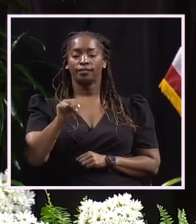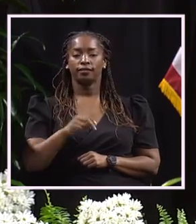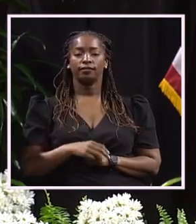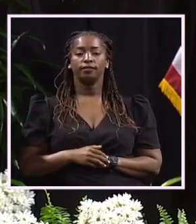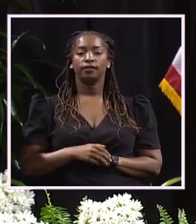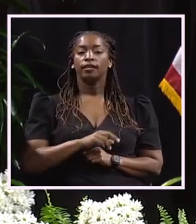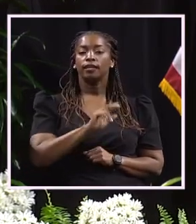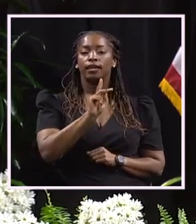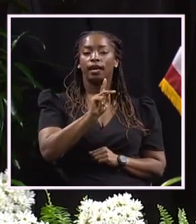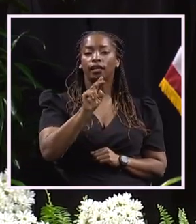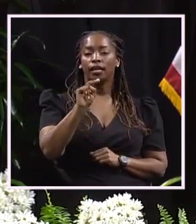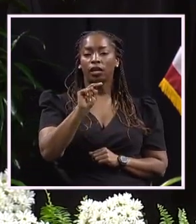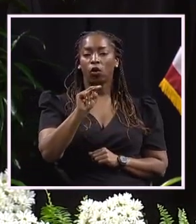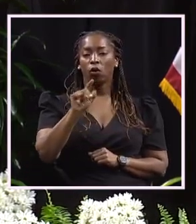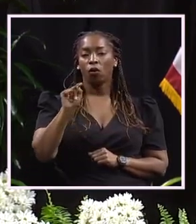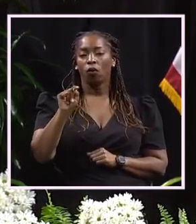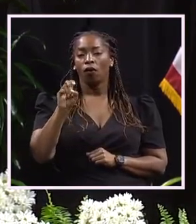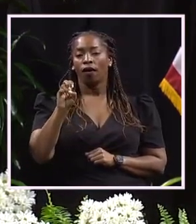Kayla Nicole Trevino.